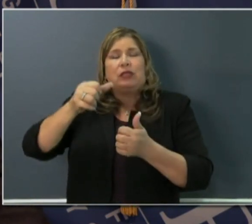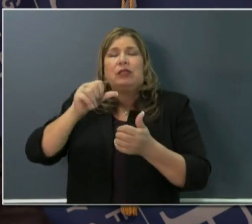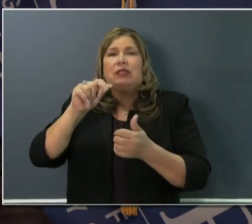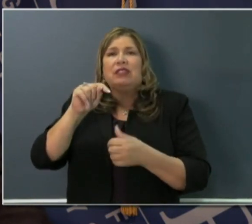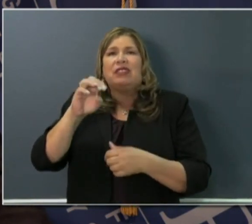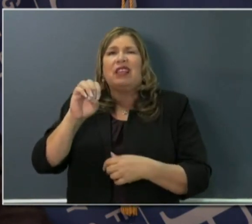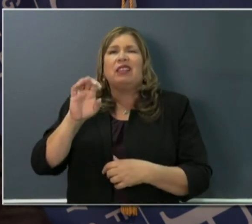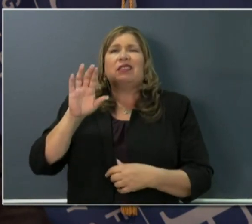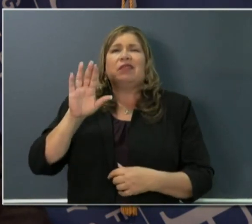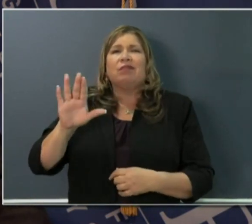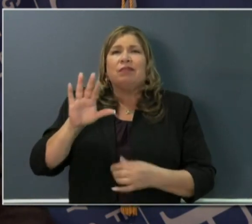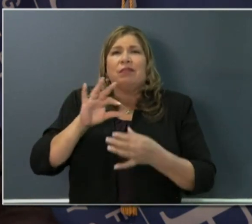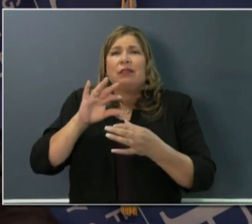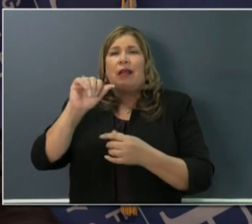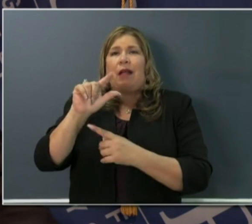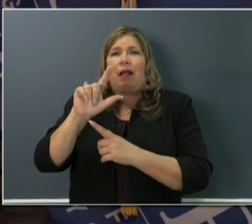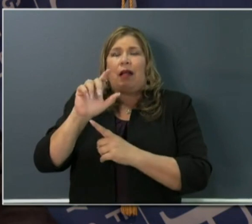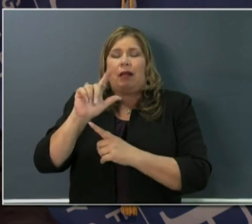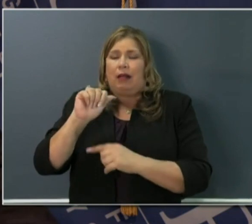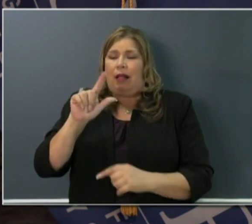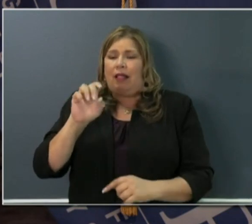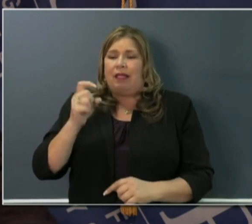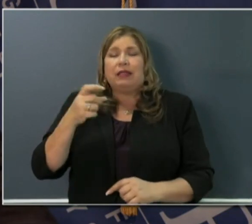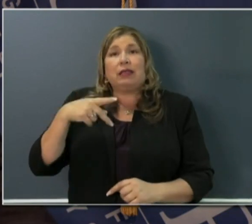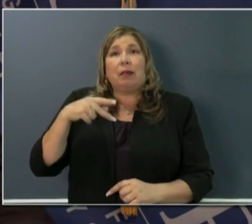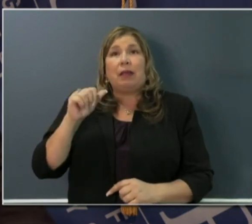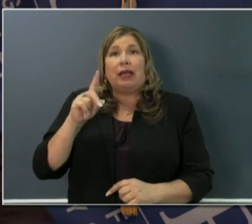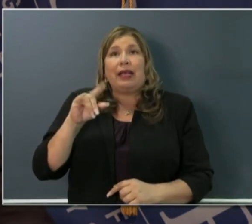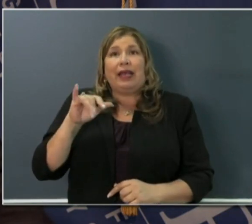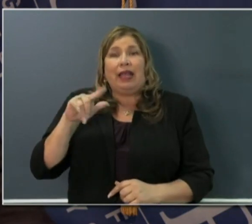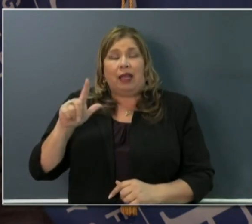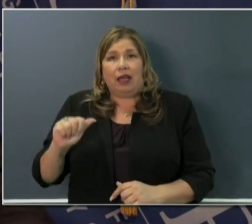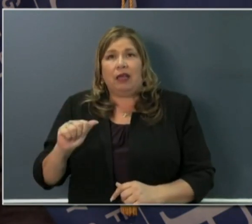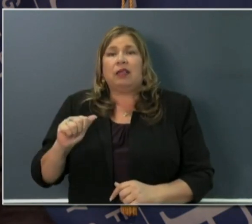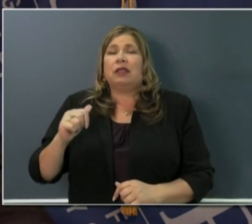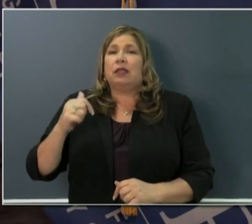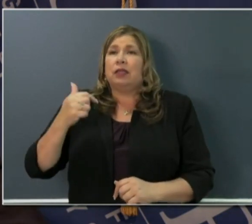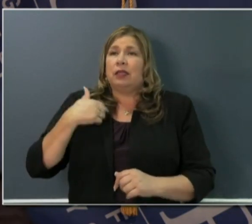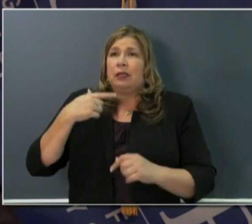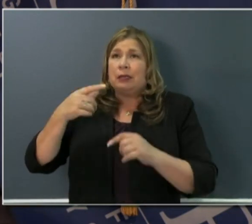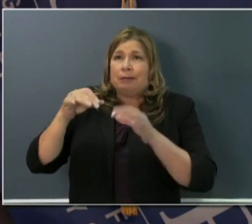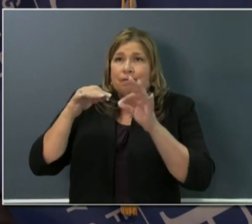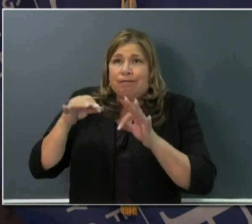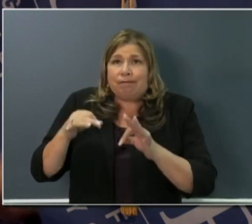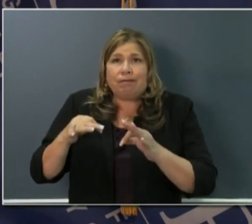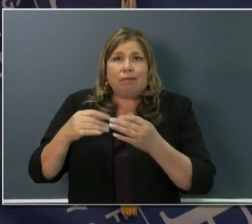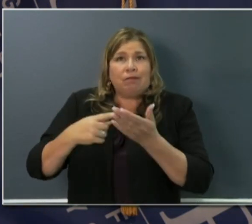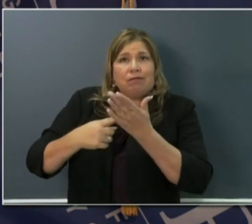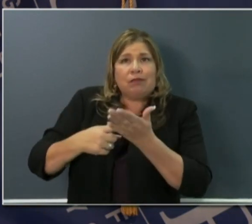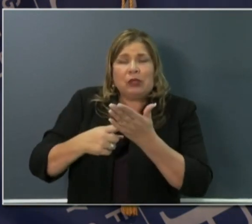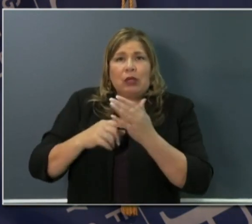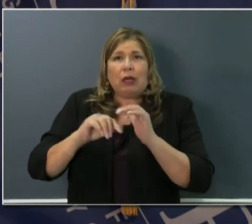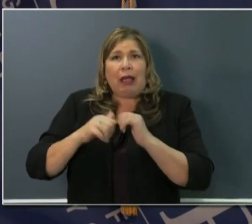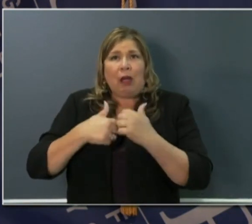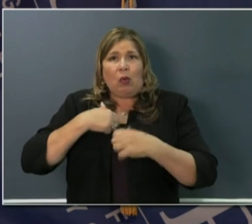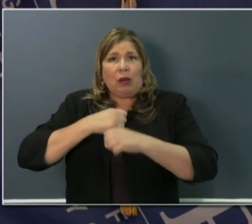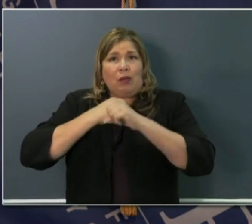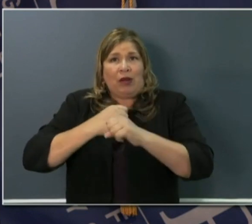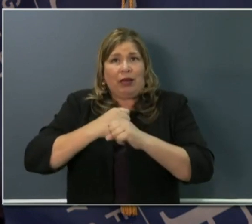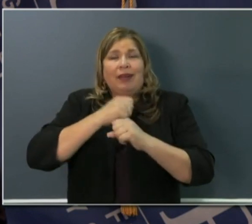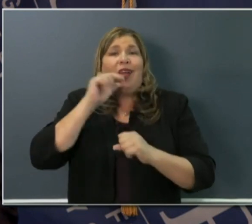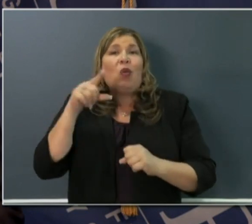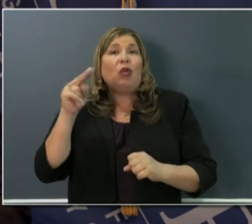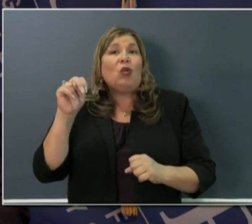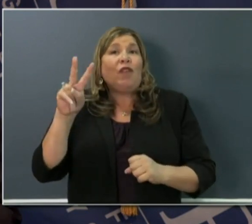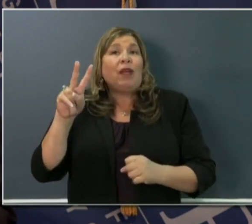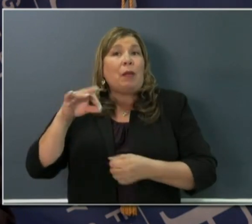me almost on a daily basis of thoughts and insight in terms of protecting and securing not just the November ballot,